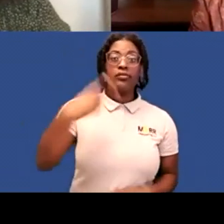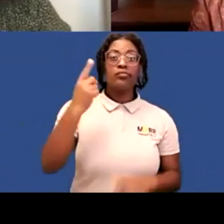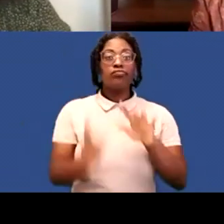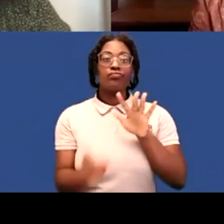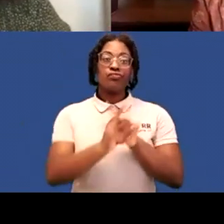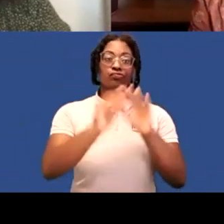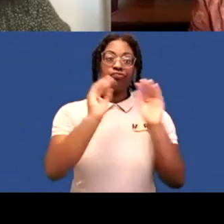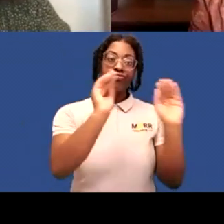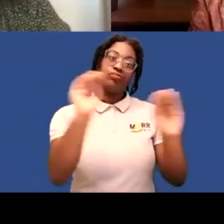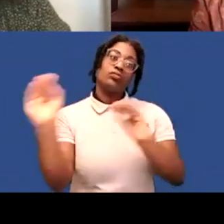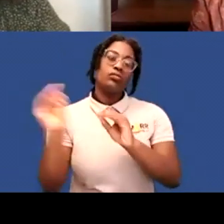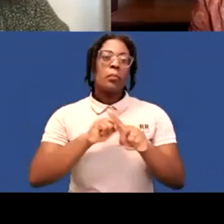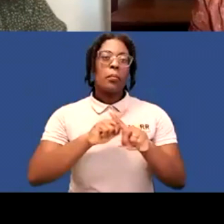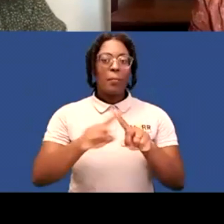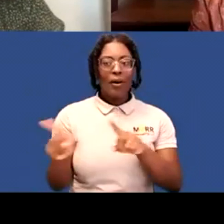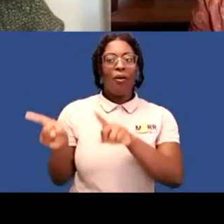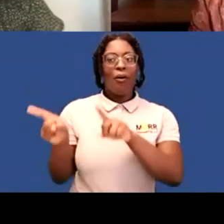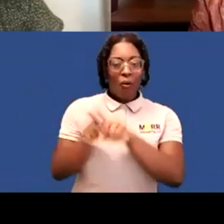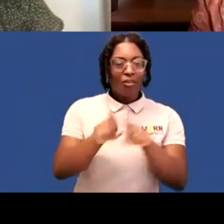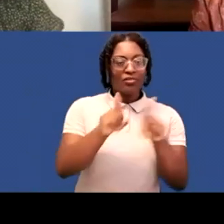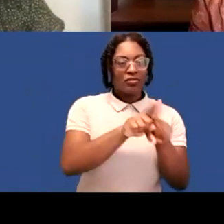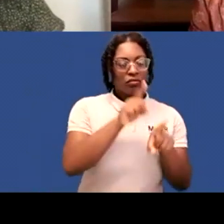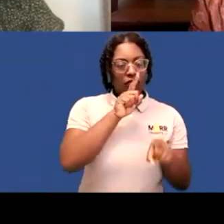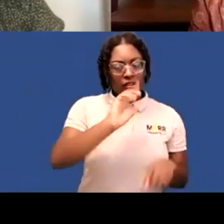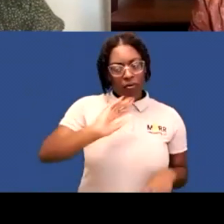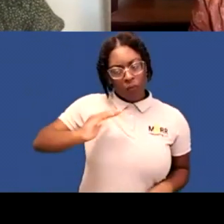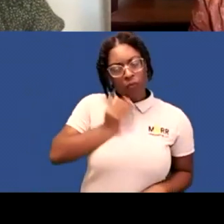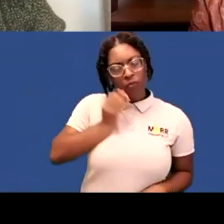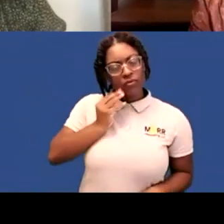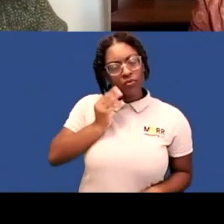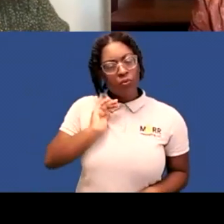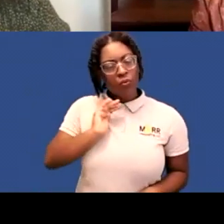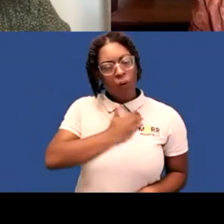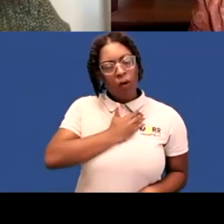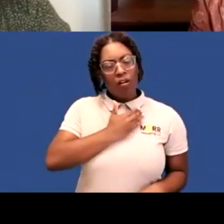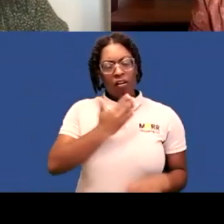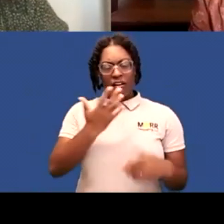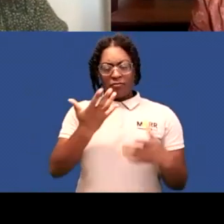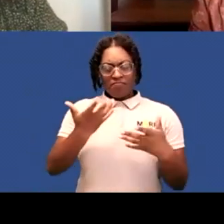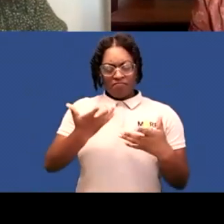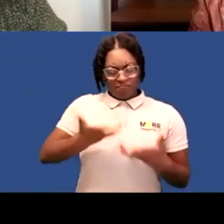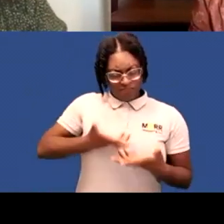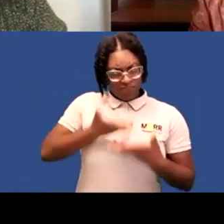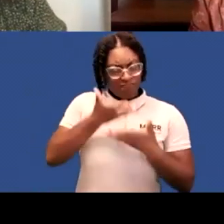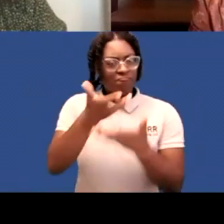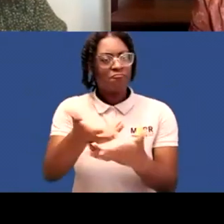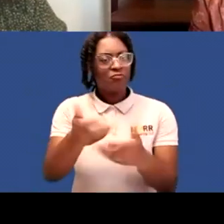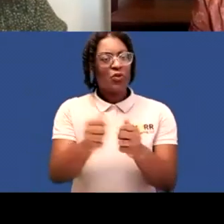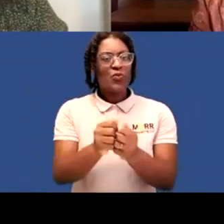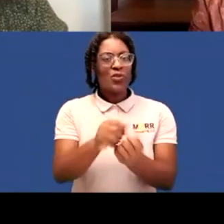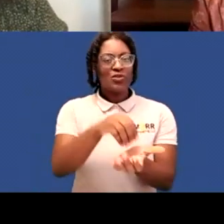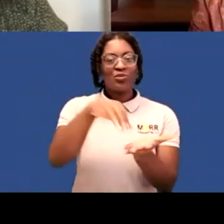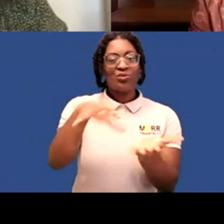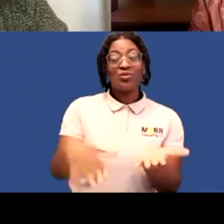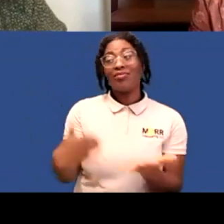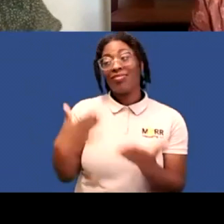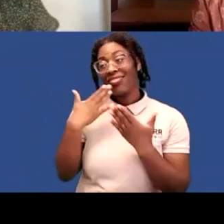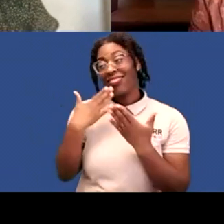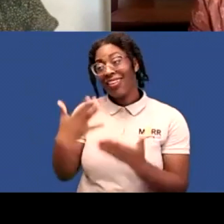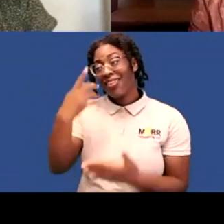we also love and that we also have the opportunity and the privilege to teach. So thank you for that great change work that you're doing.